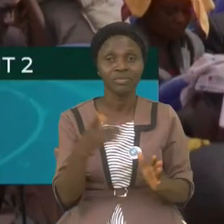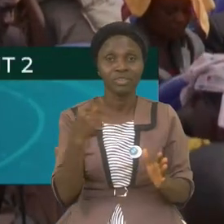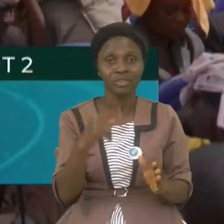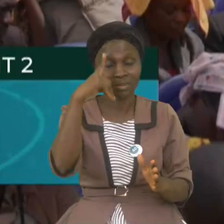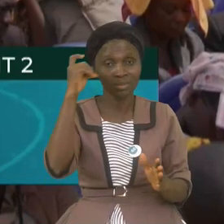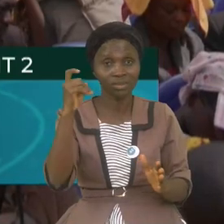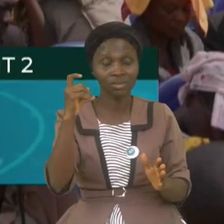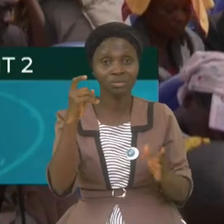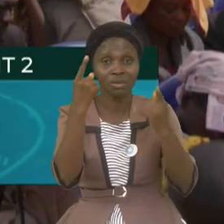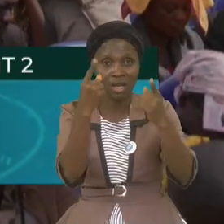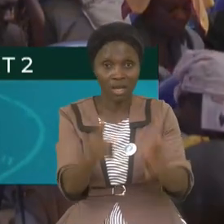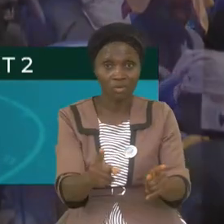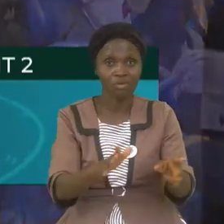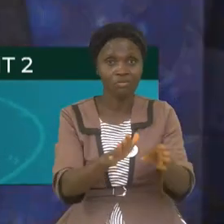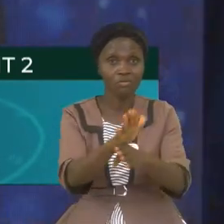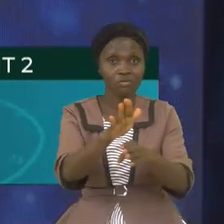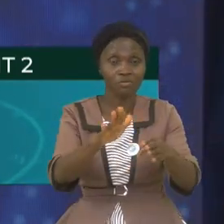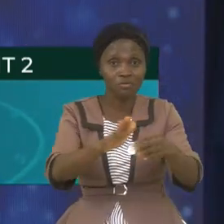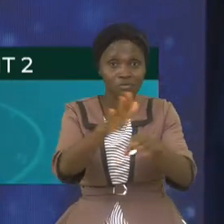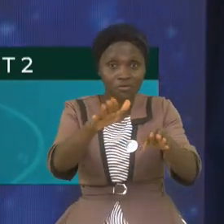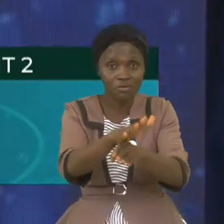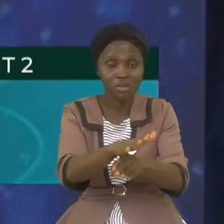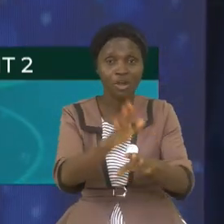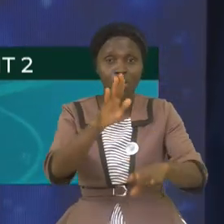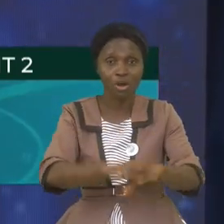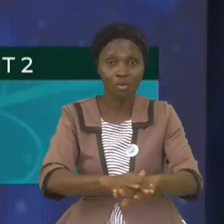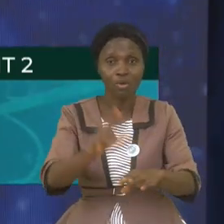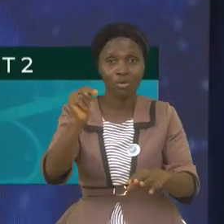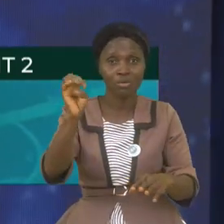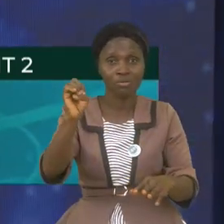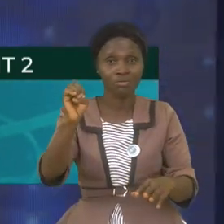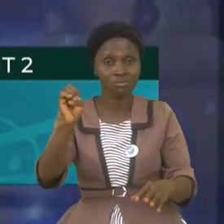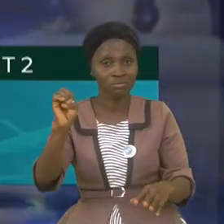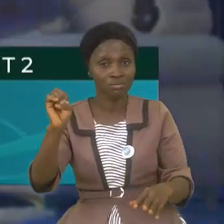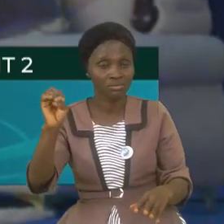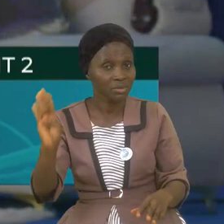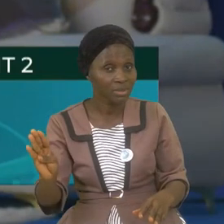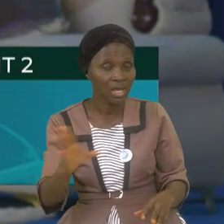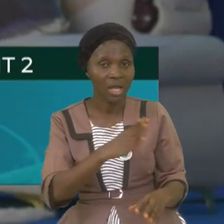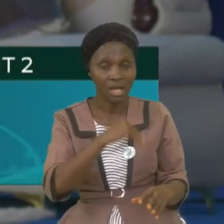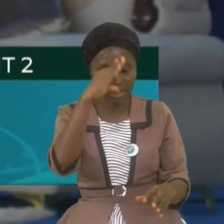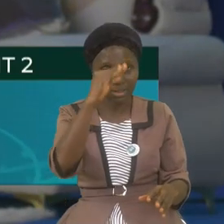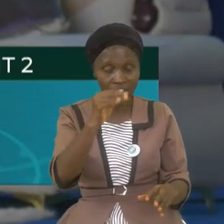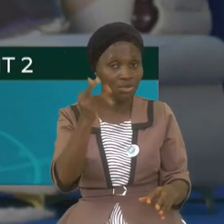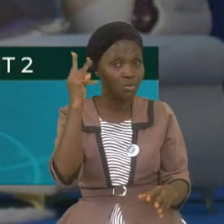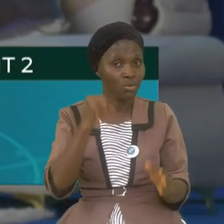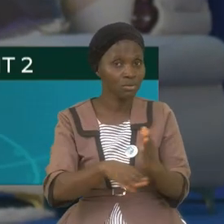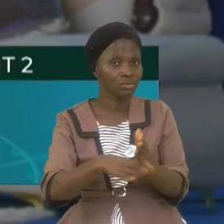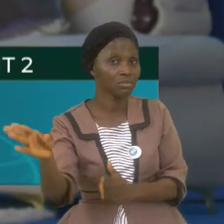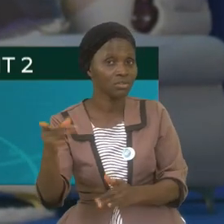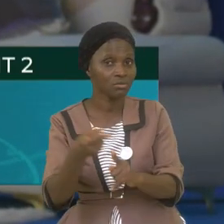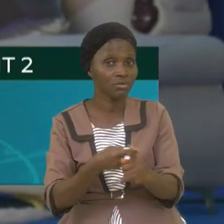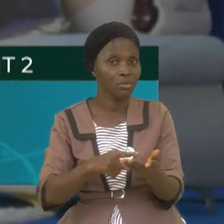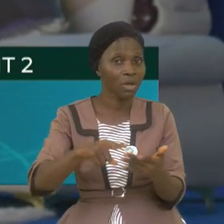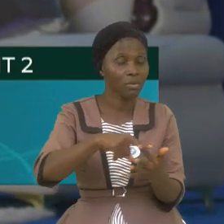upon Nebuchadnezzar, and he was driven from men, and he did eat